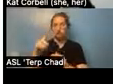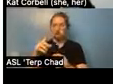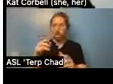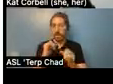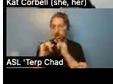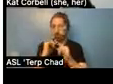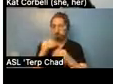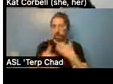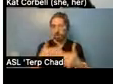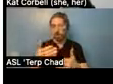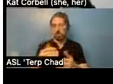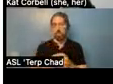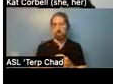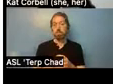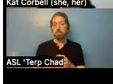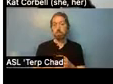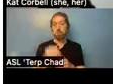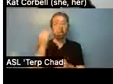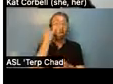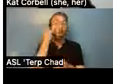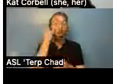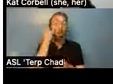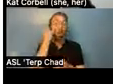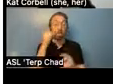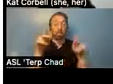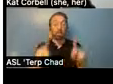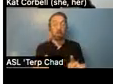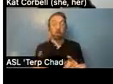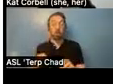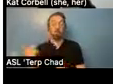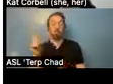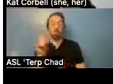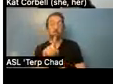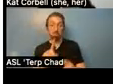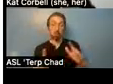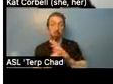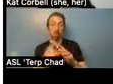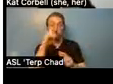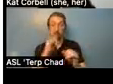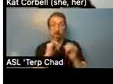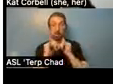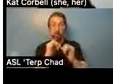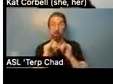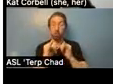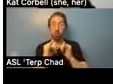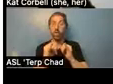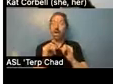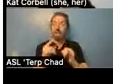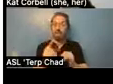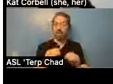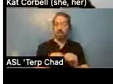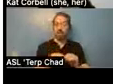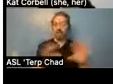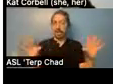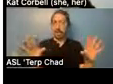for supportive housing because they are too high functioning, or they have a lack of insight into their mental illness, or they, um,